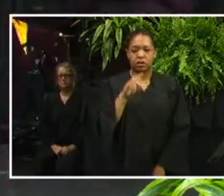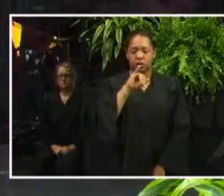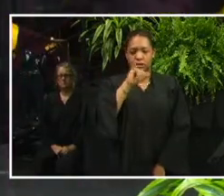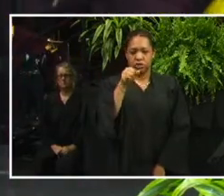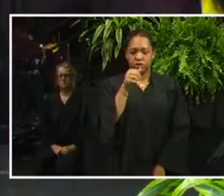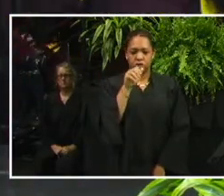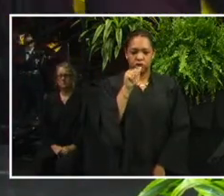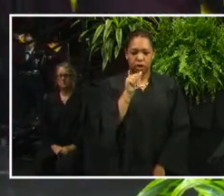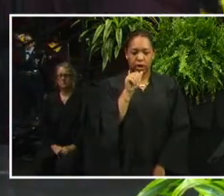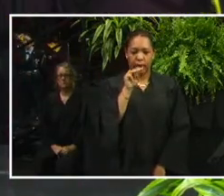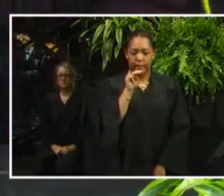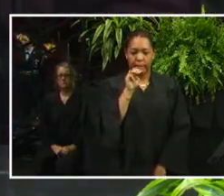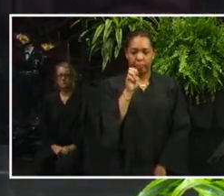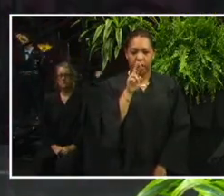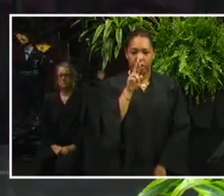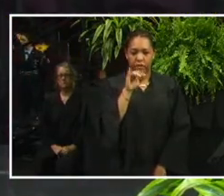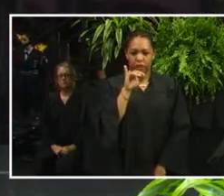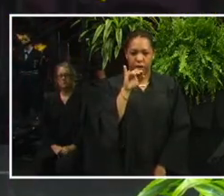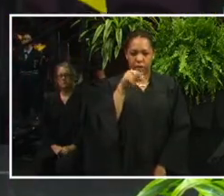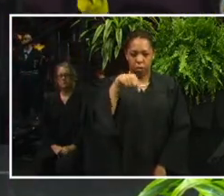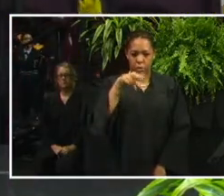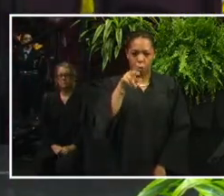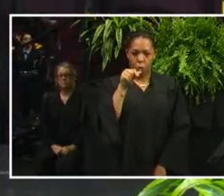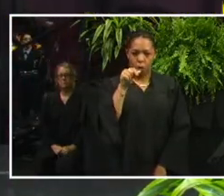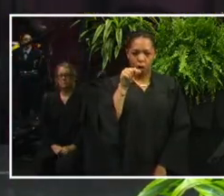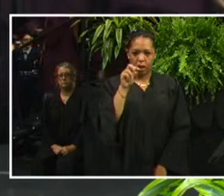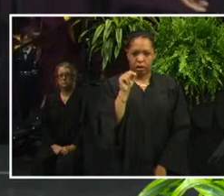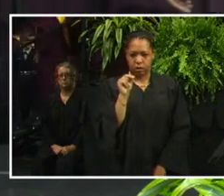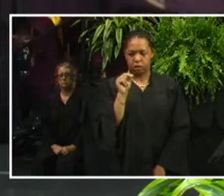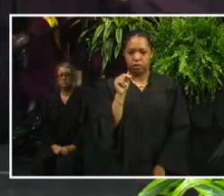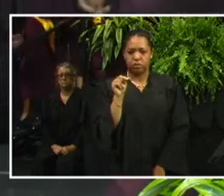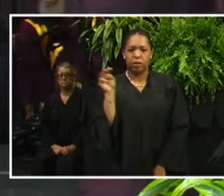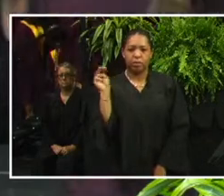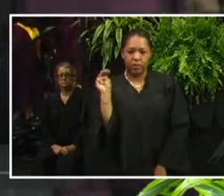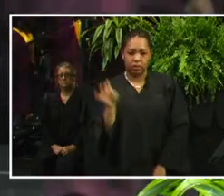Jamariquan Michael Sadal Mitchell.